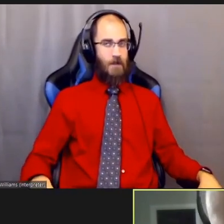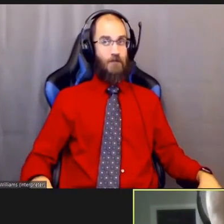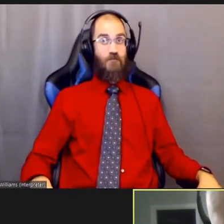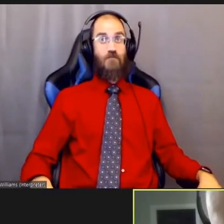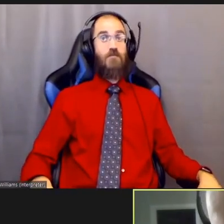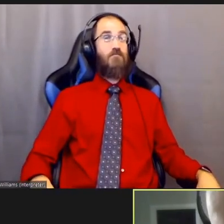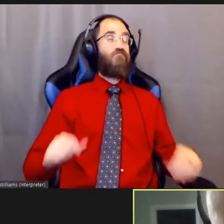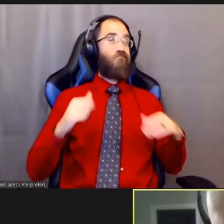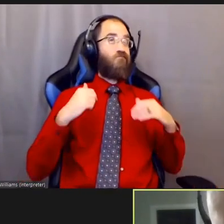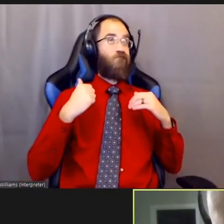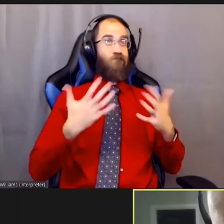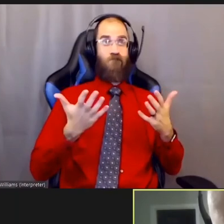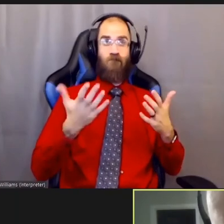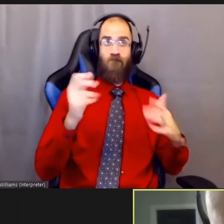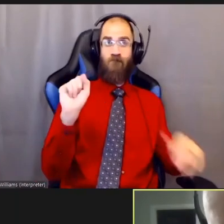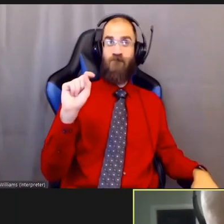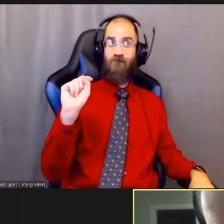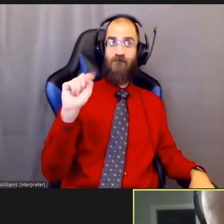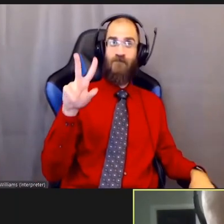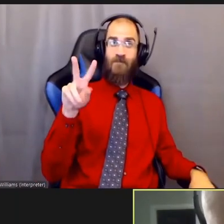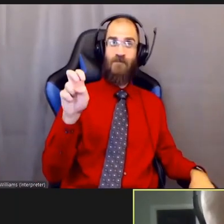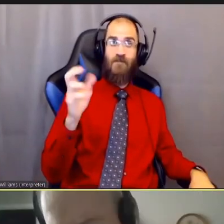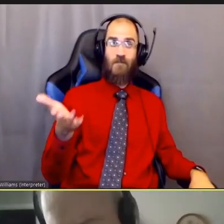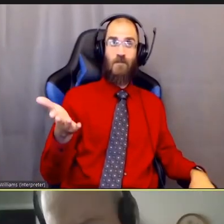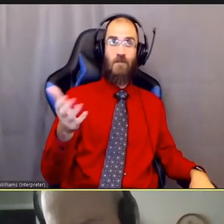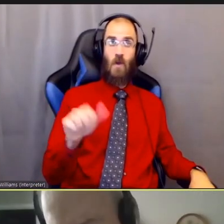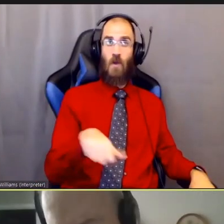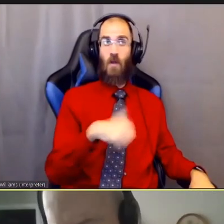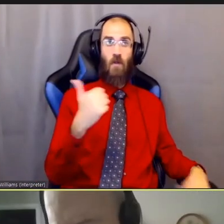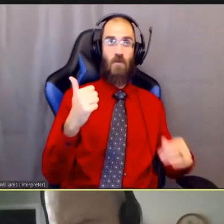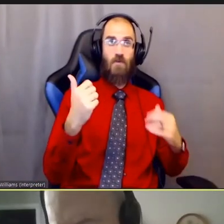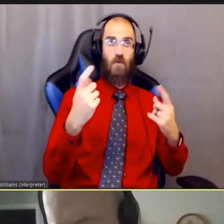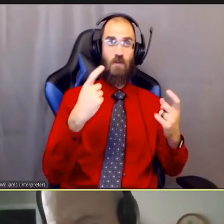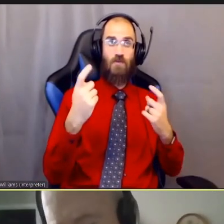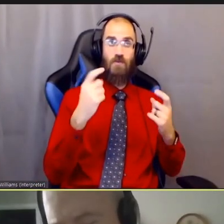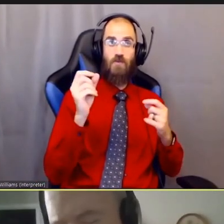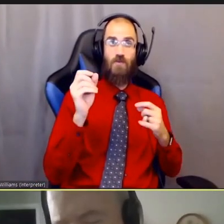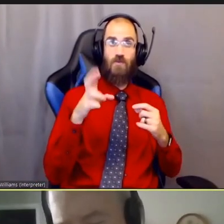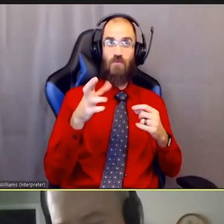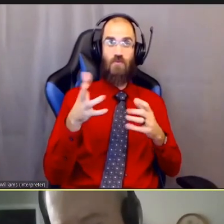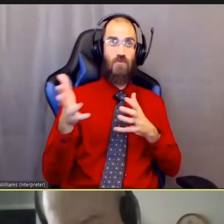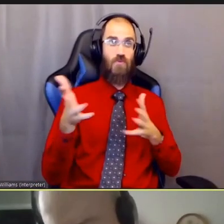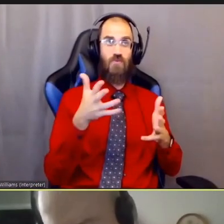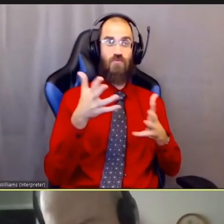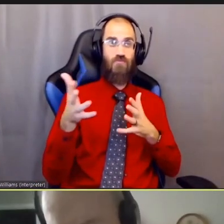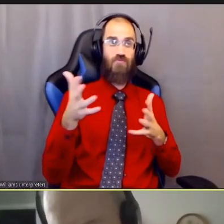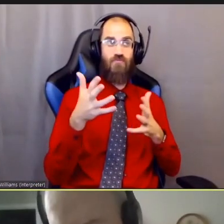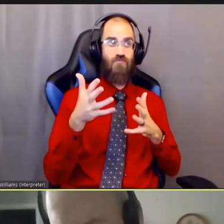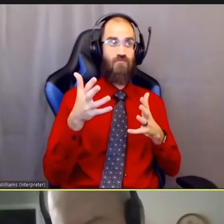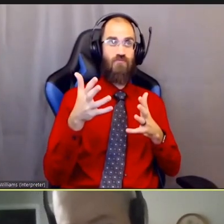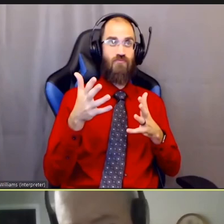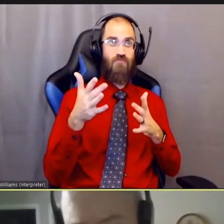So I don't know, Steve, any other questions or any hands up